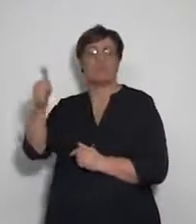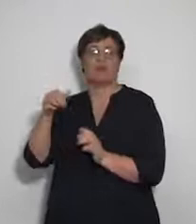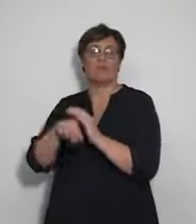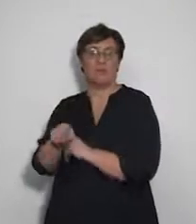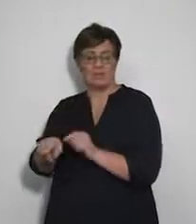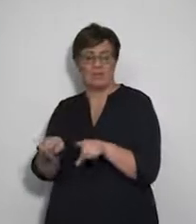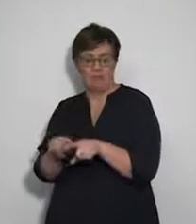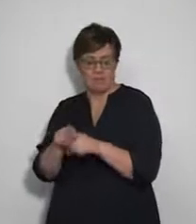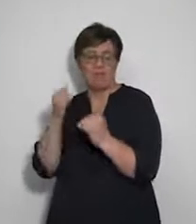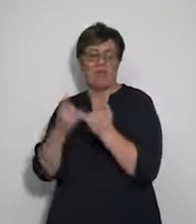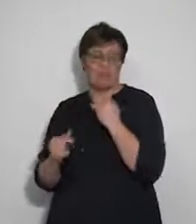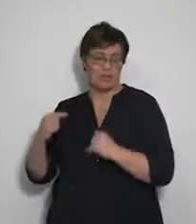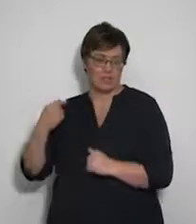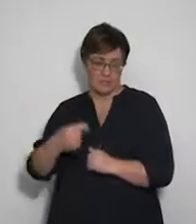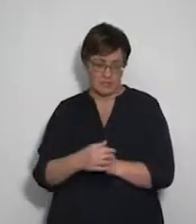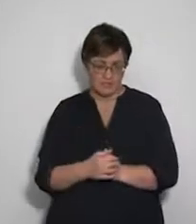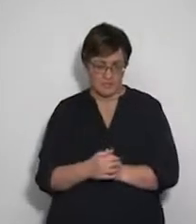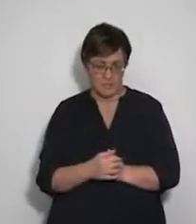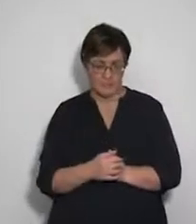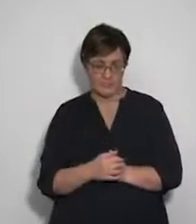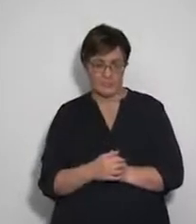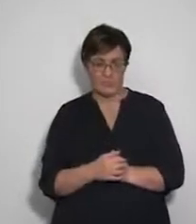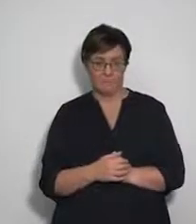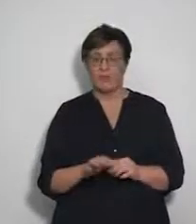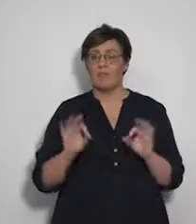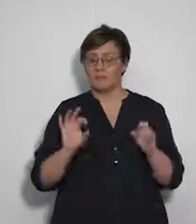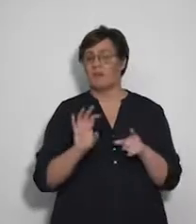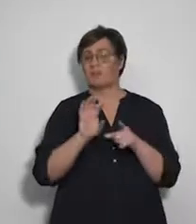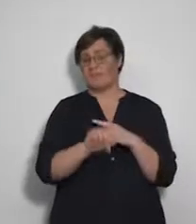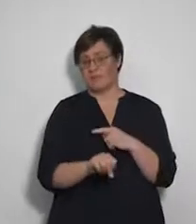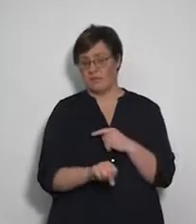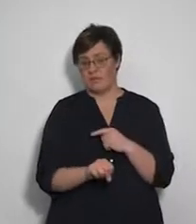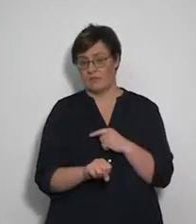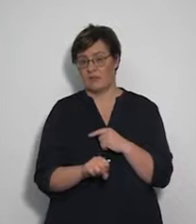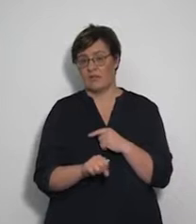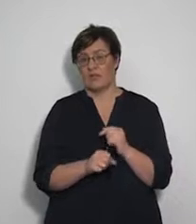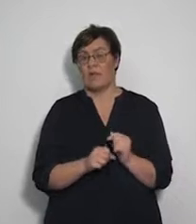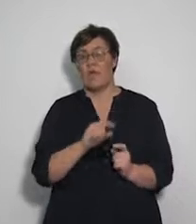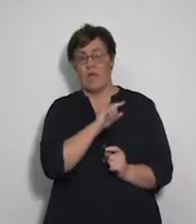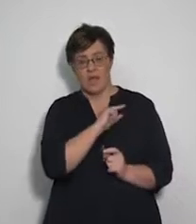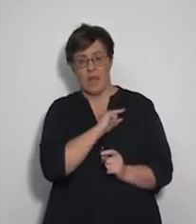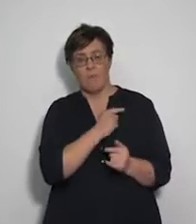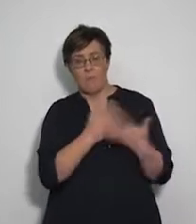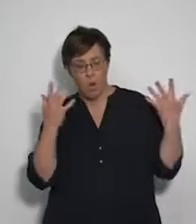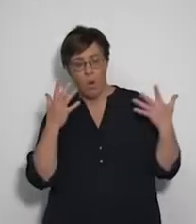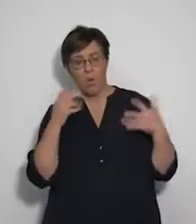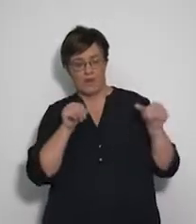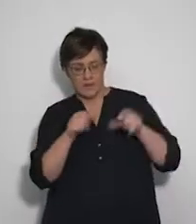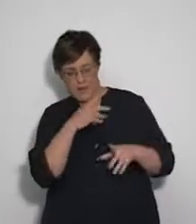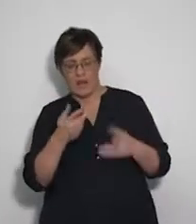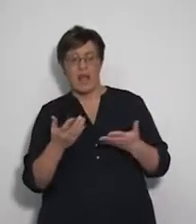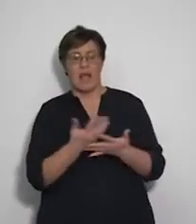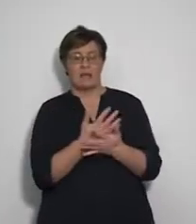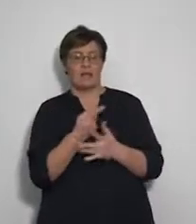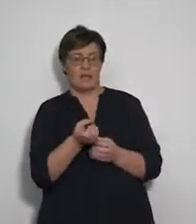genetic disorders in their genetic makeup. And that's a fantastic discovery that has led to becoming more clinical in the